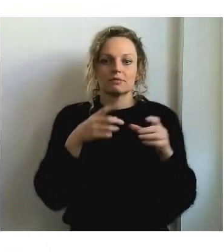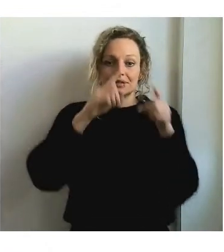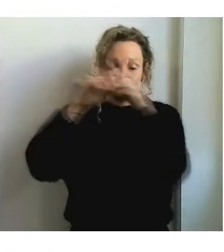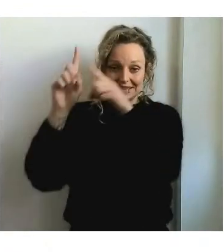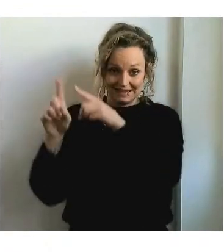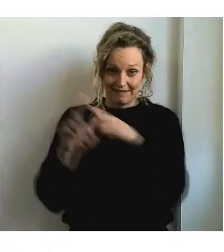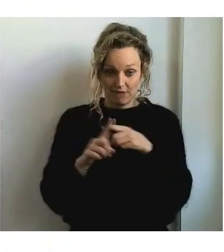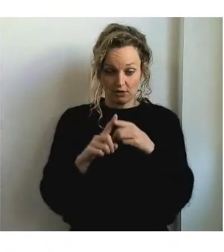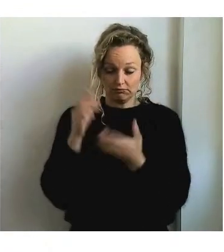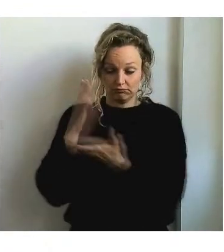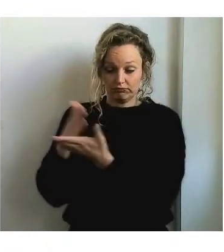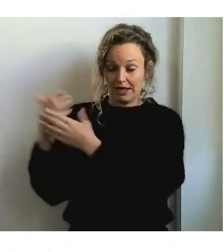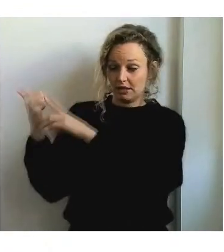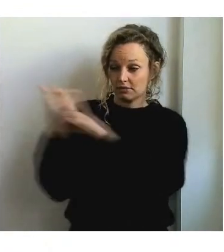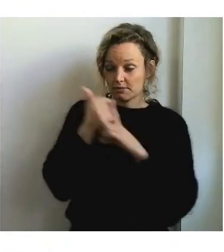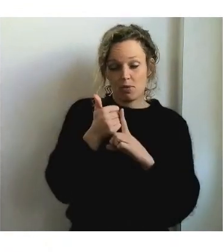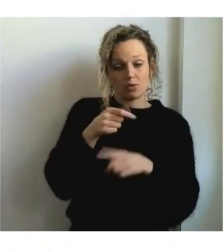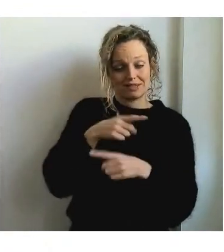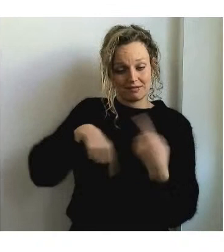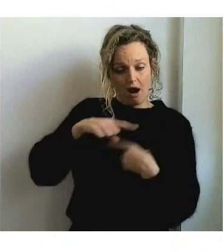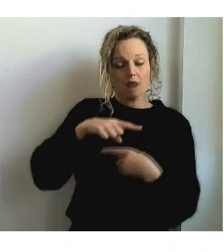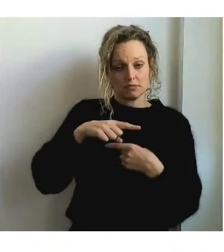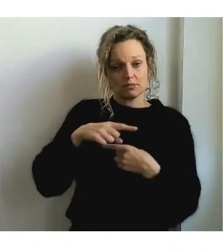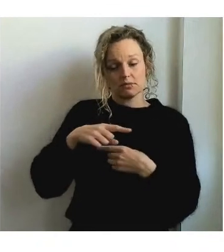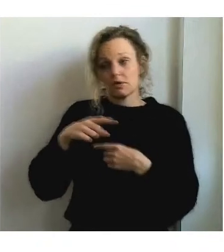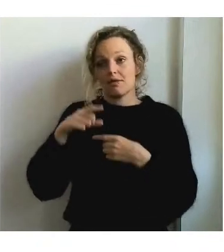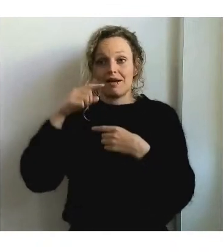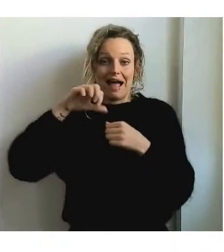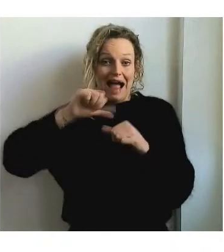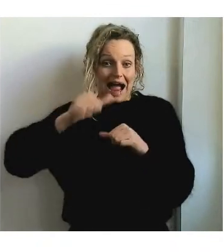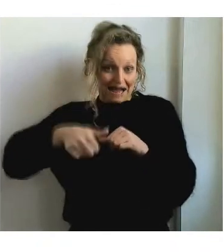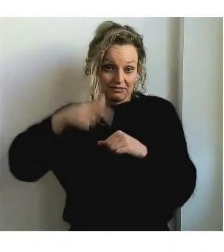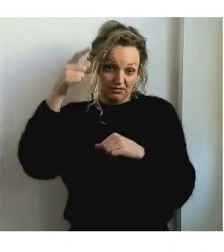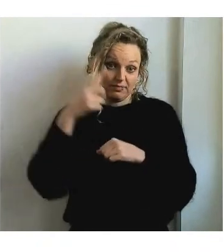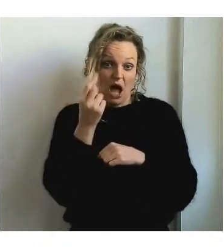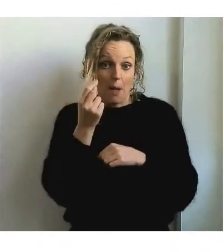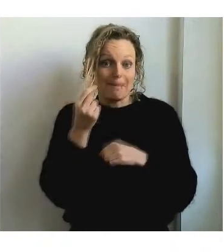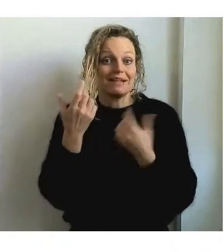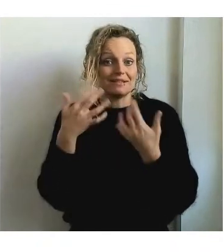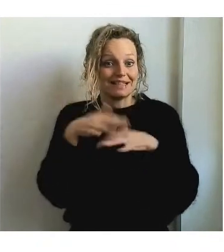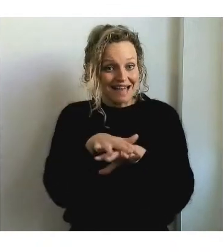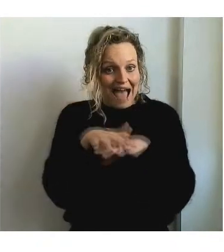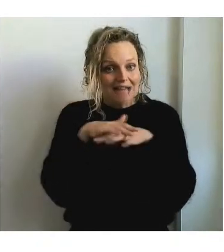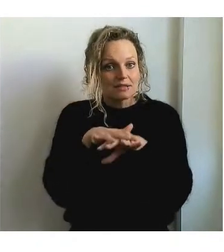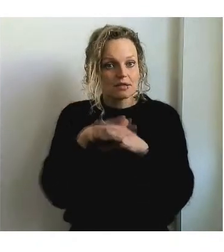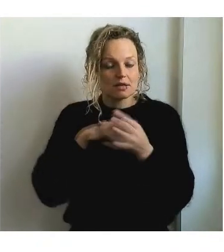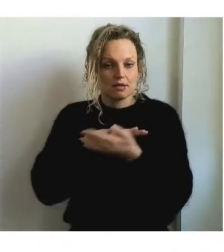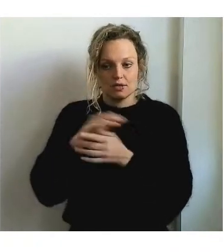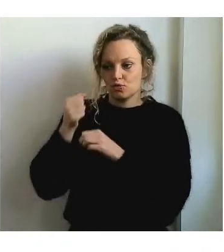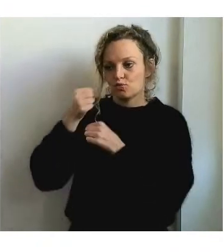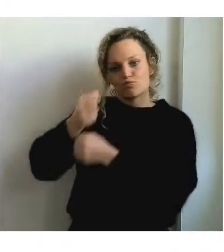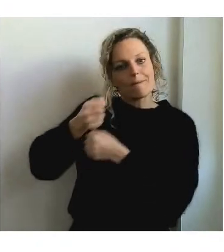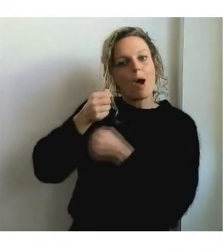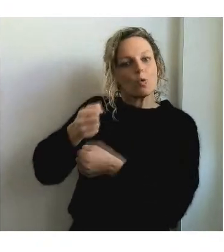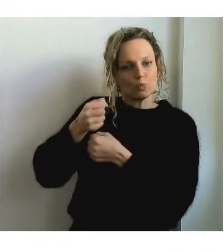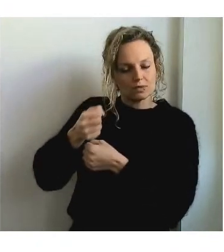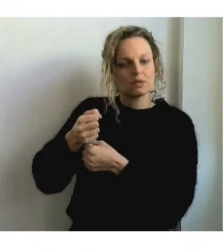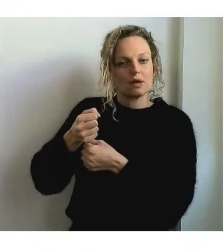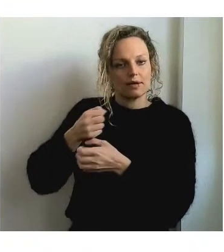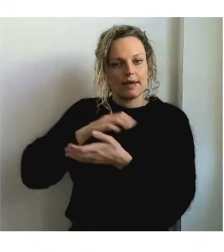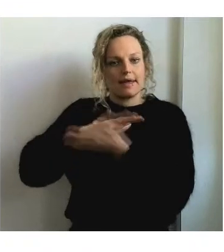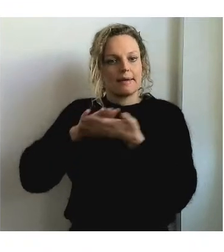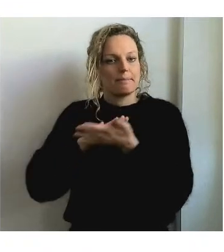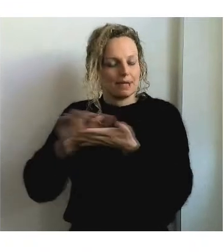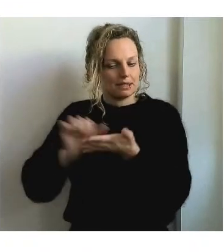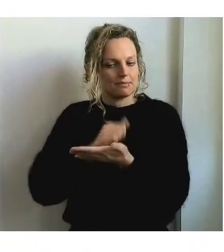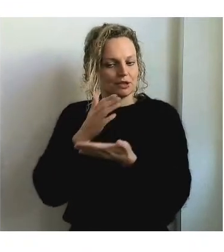with AbilityNet, to promote this, to be able to make sure that we were partnering with local